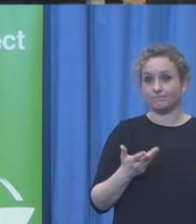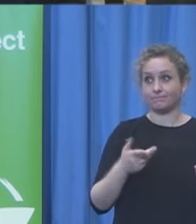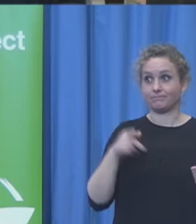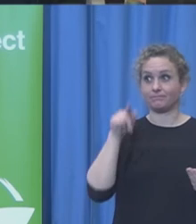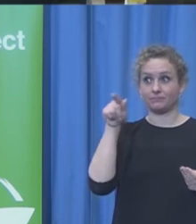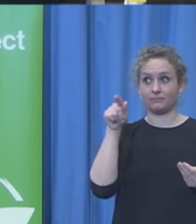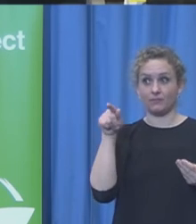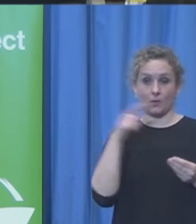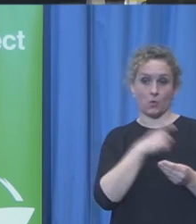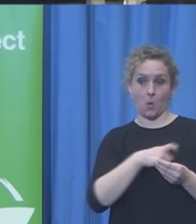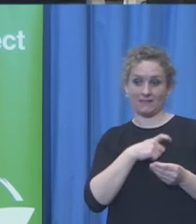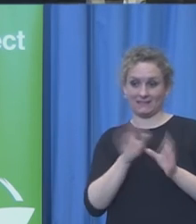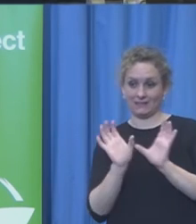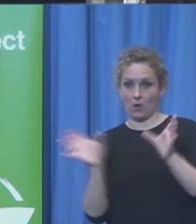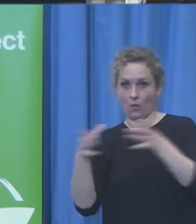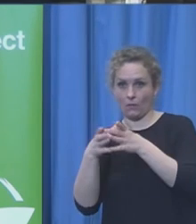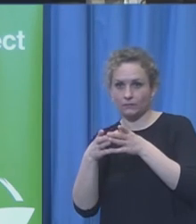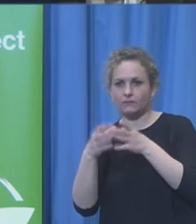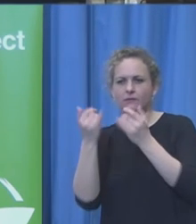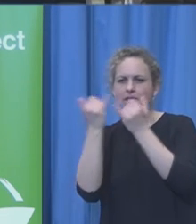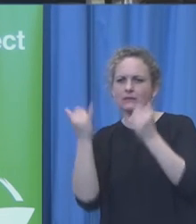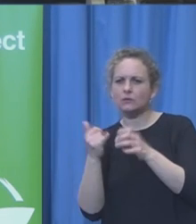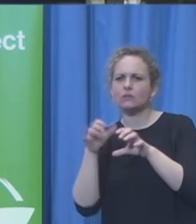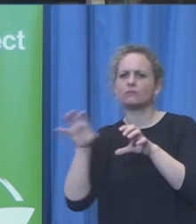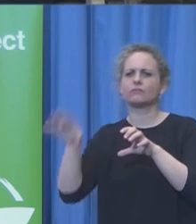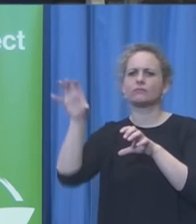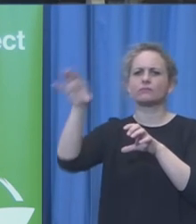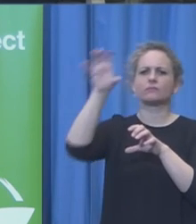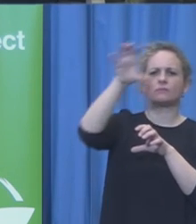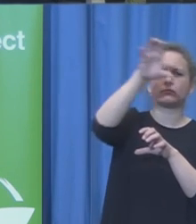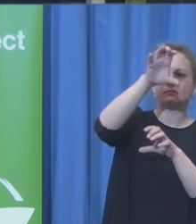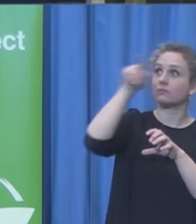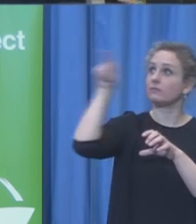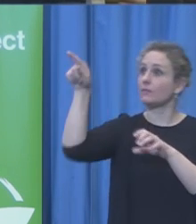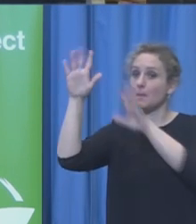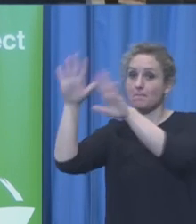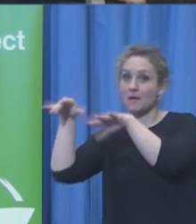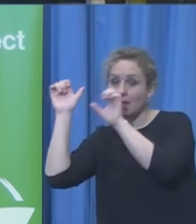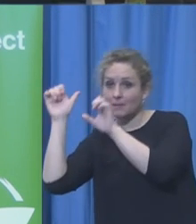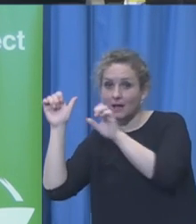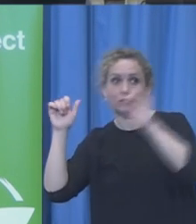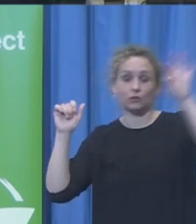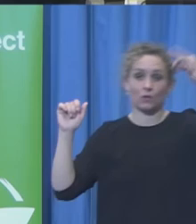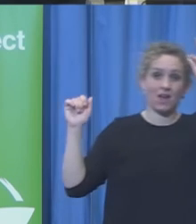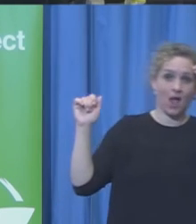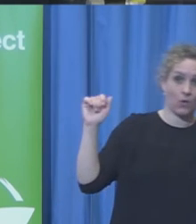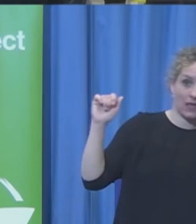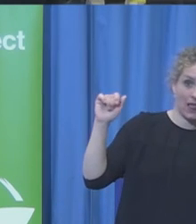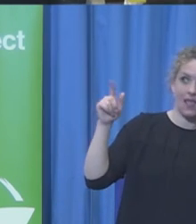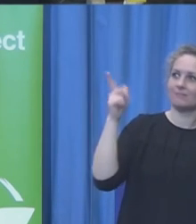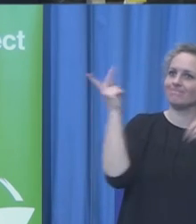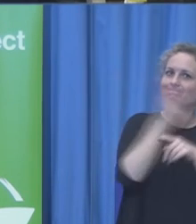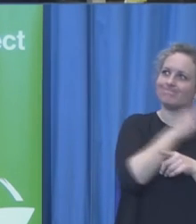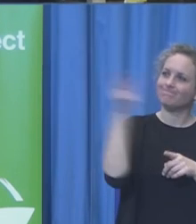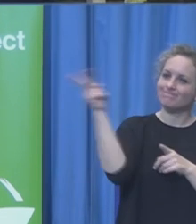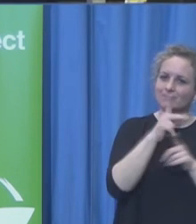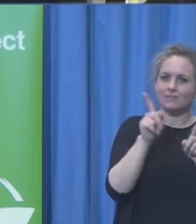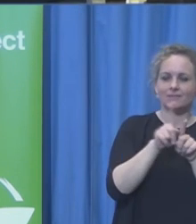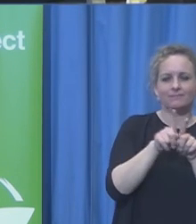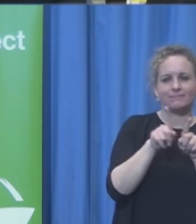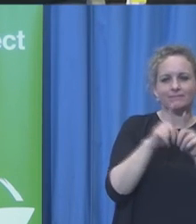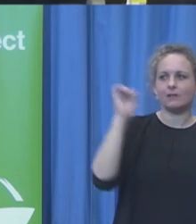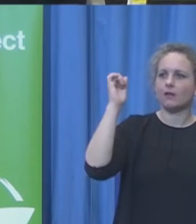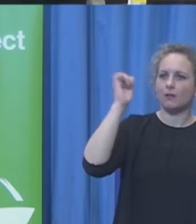Council, and Parliament, will come together and reach an agreement on a final document. Now,